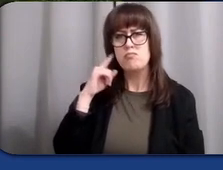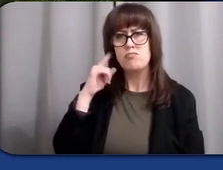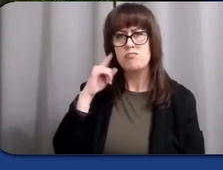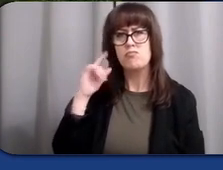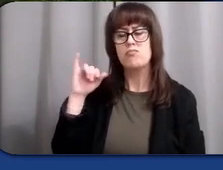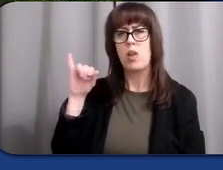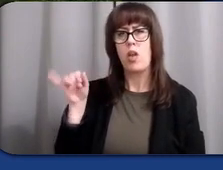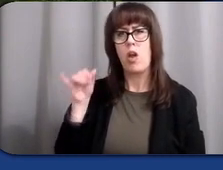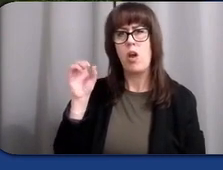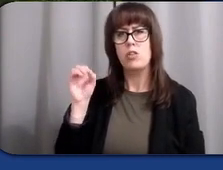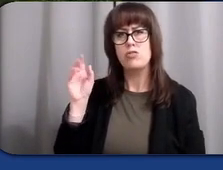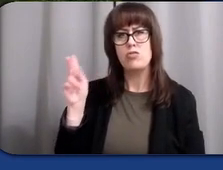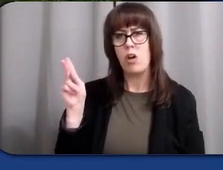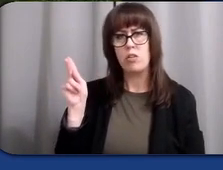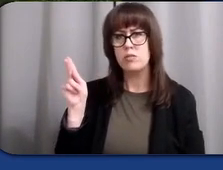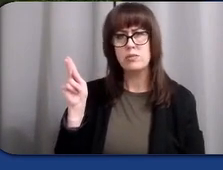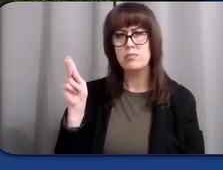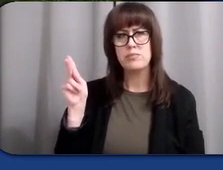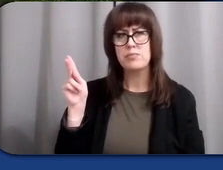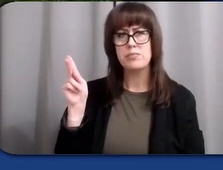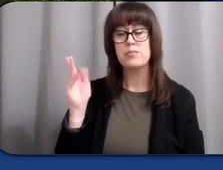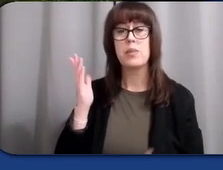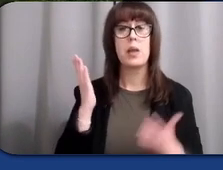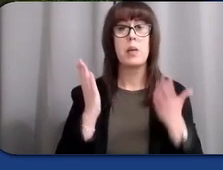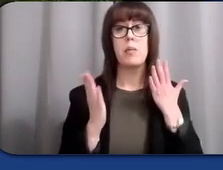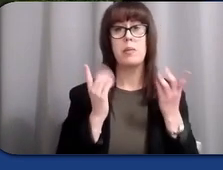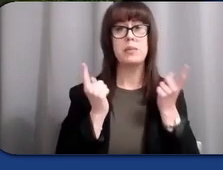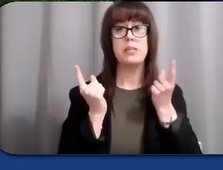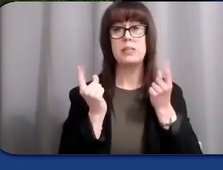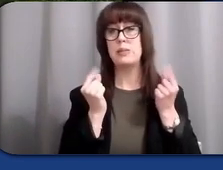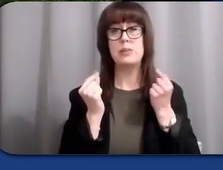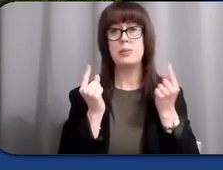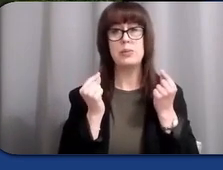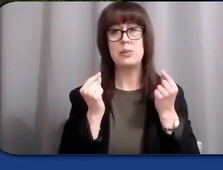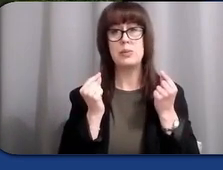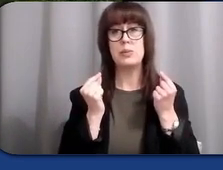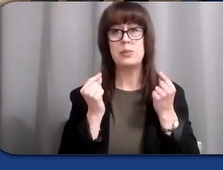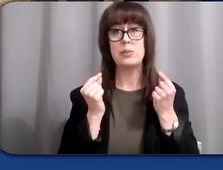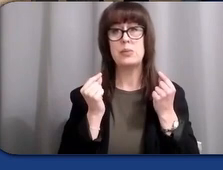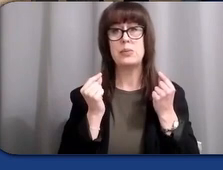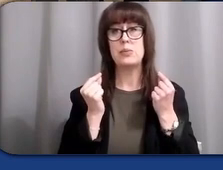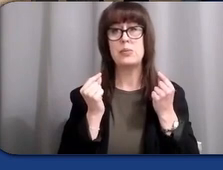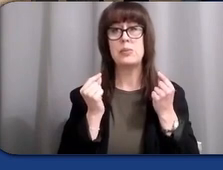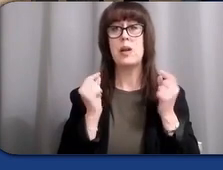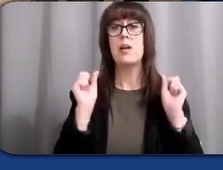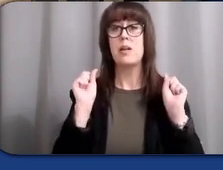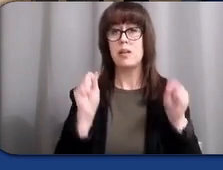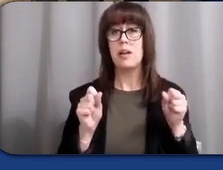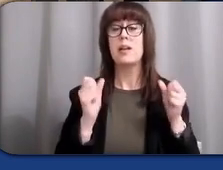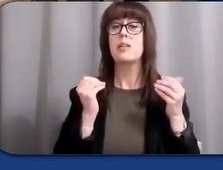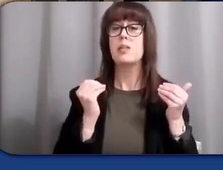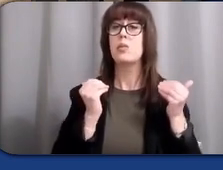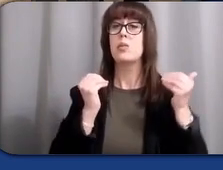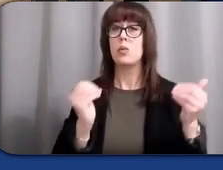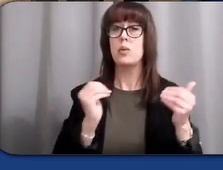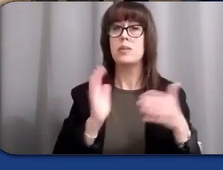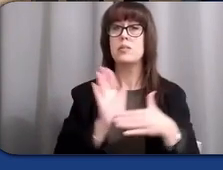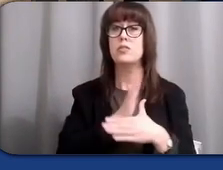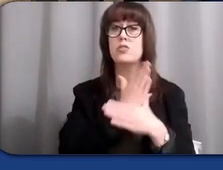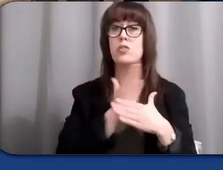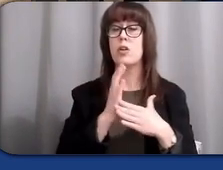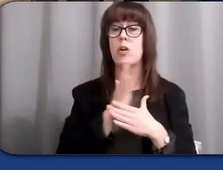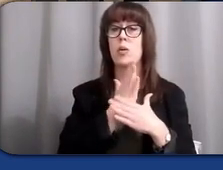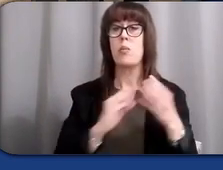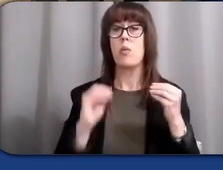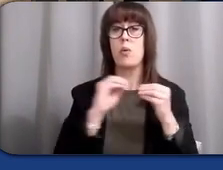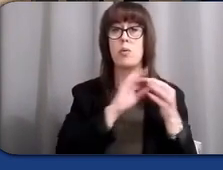maybe what I can do is just start talking a little bit more about the meeting, and then hopefully Jock will step